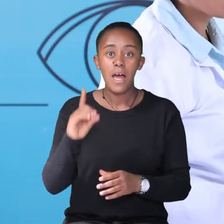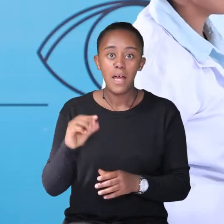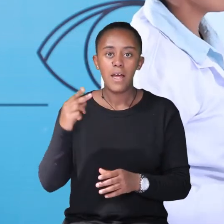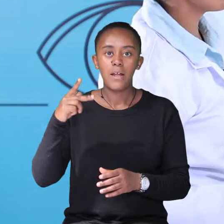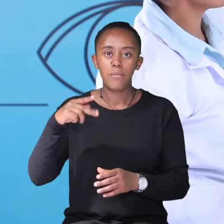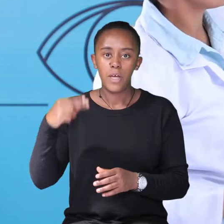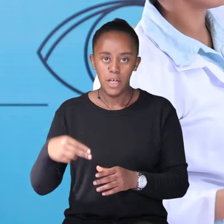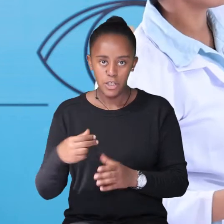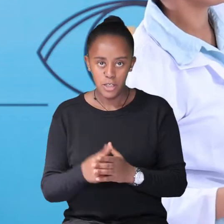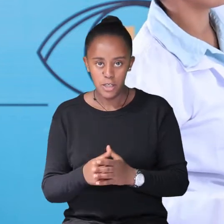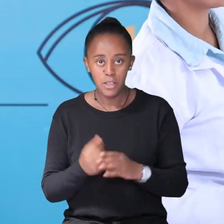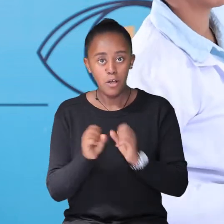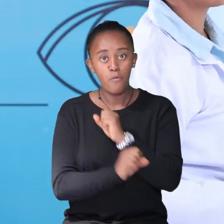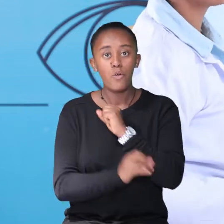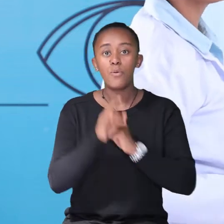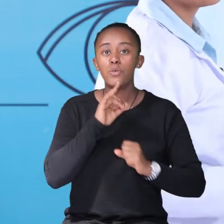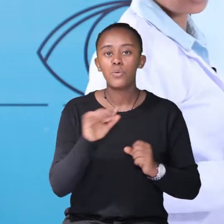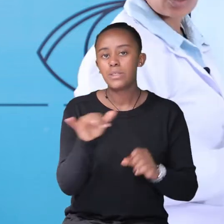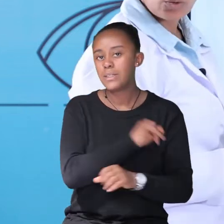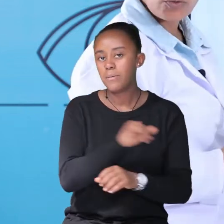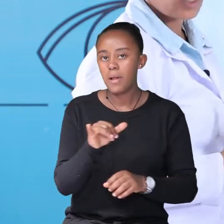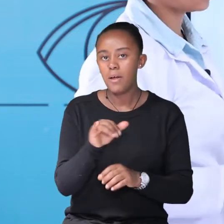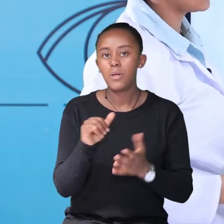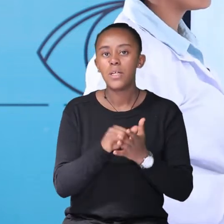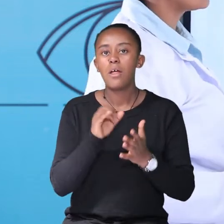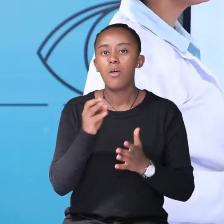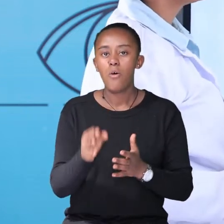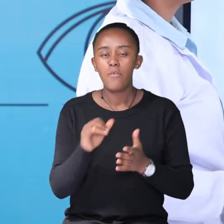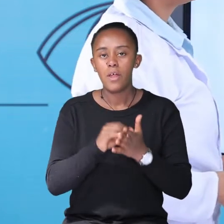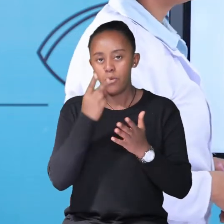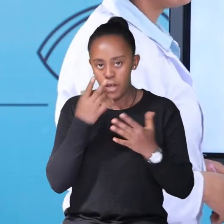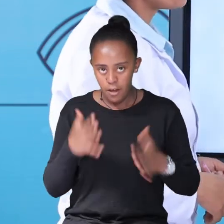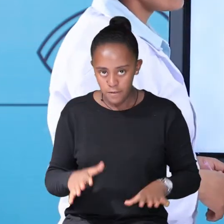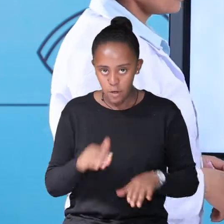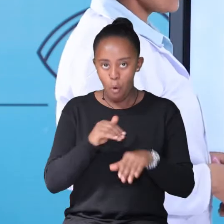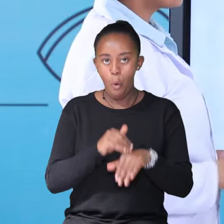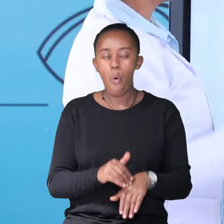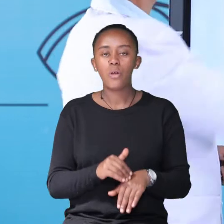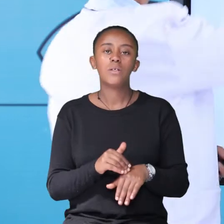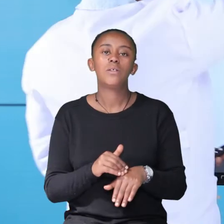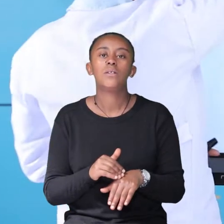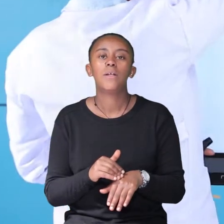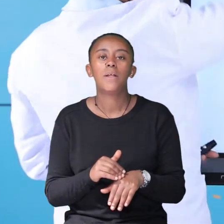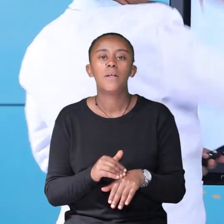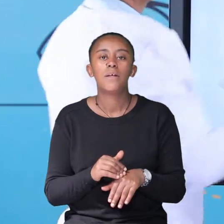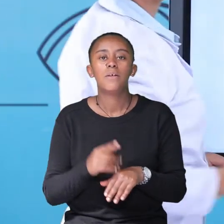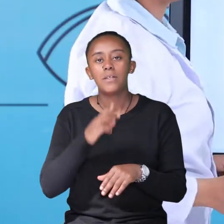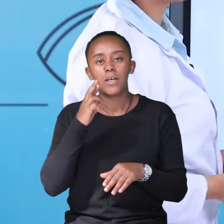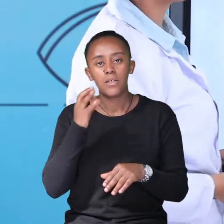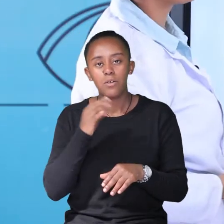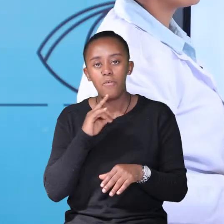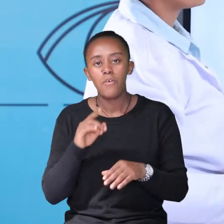formation of ATP in this case is similar with that we have seen on the case